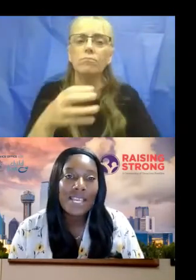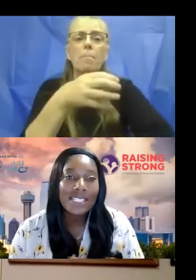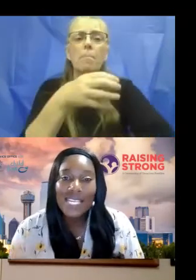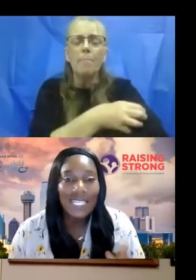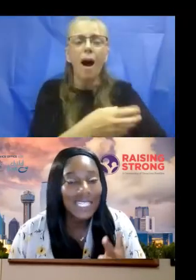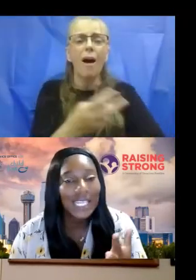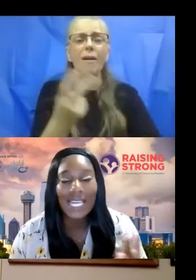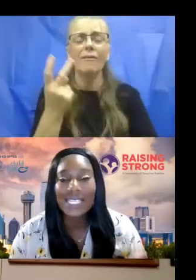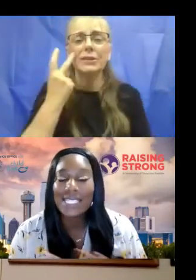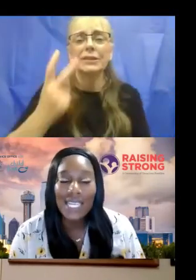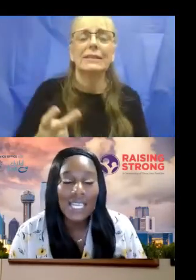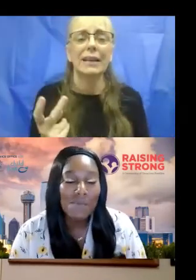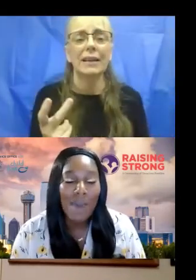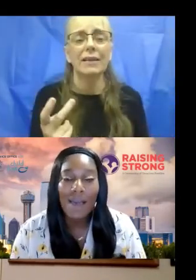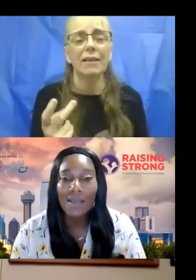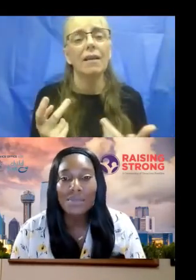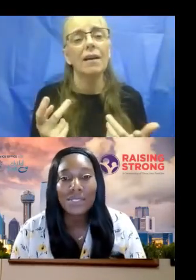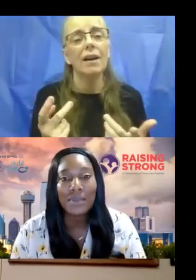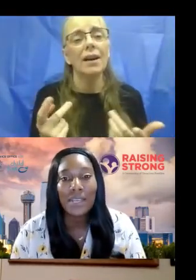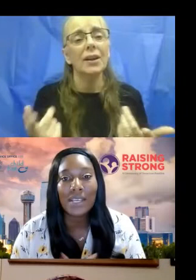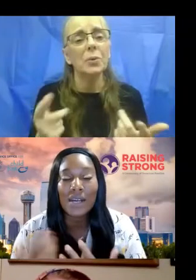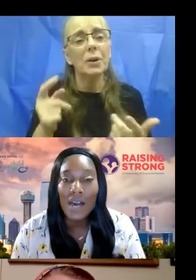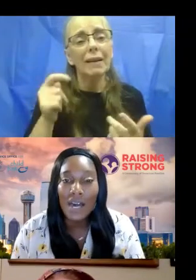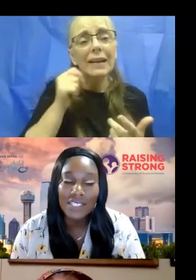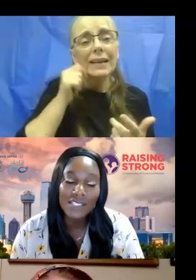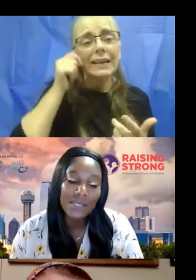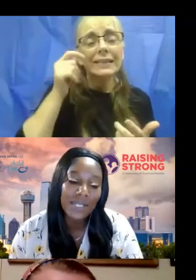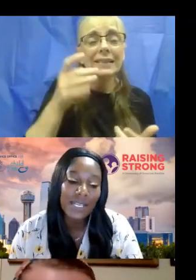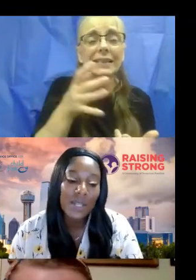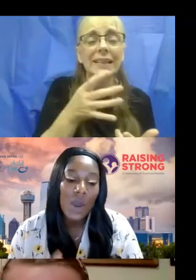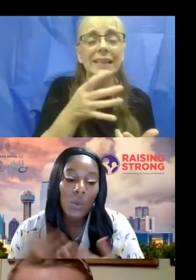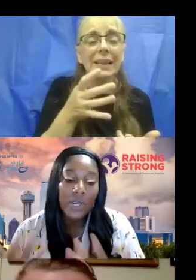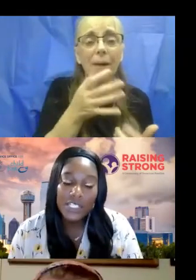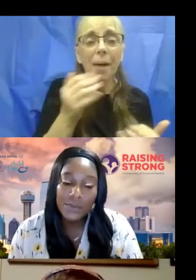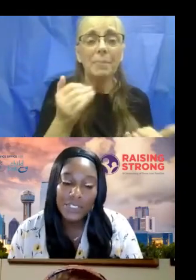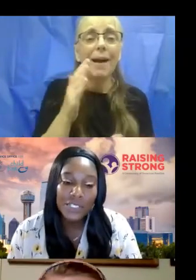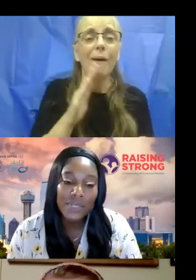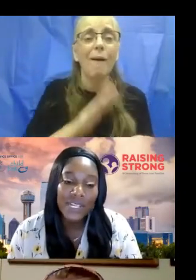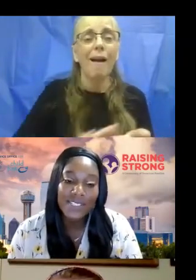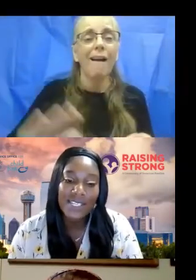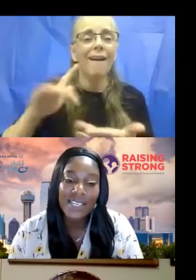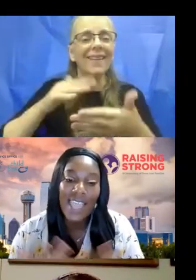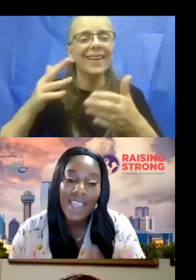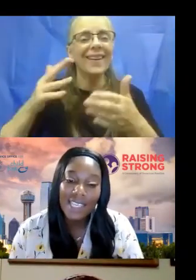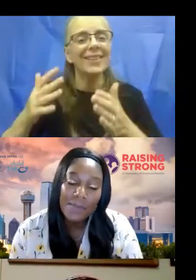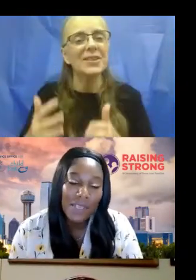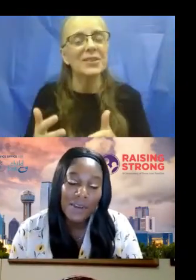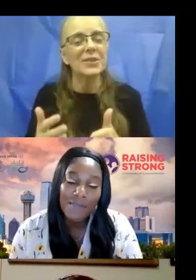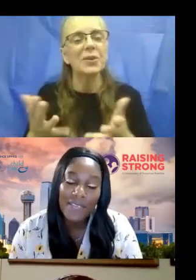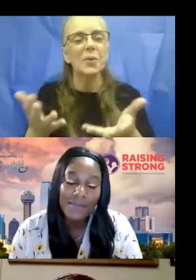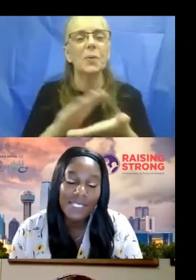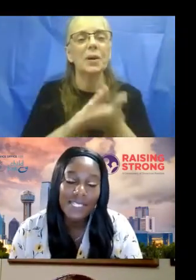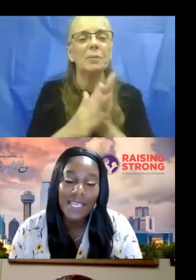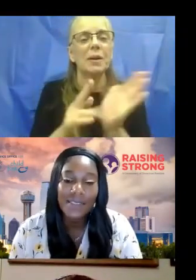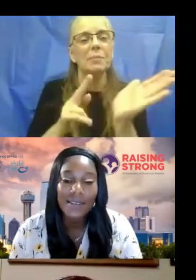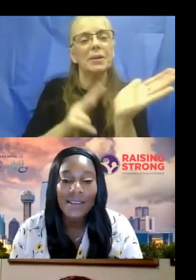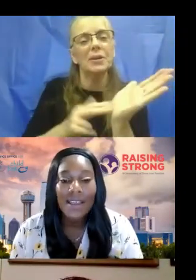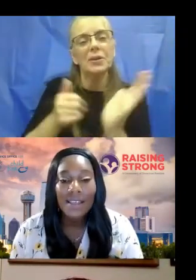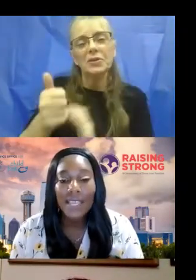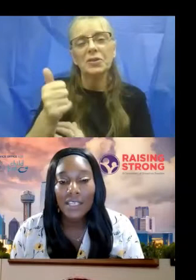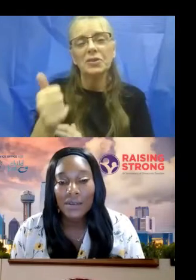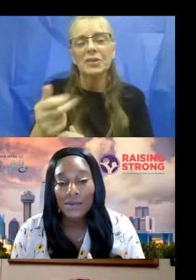from technically like a teen mom to being a college student, wanting to pursue nursing, keeping your family